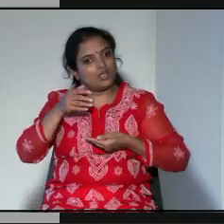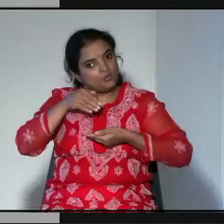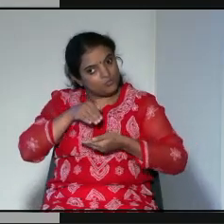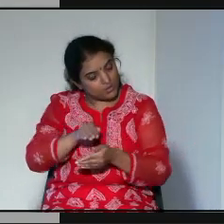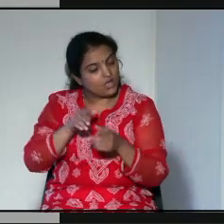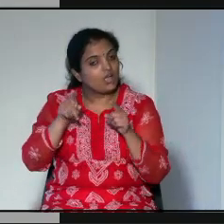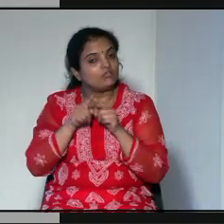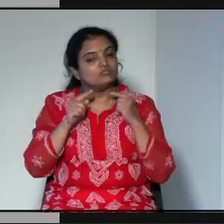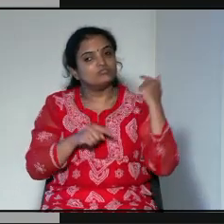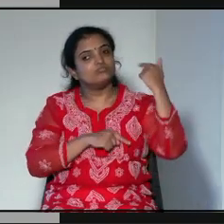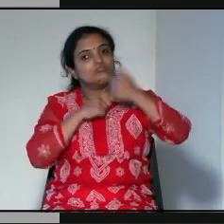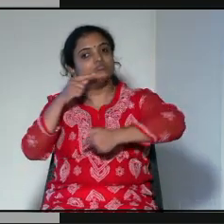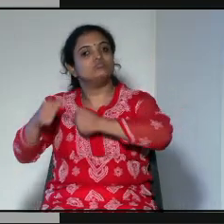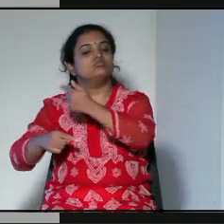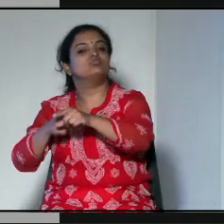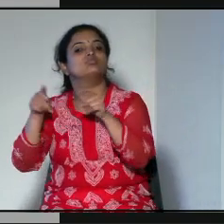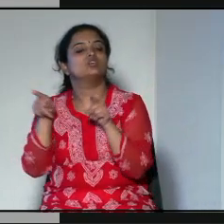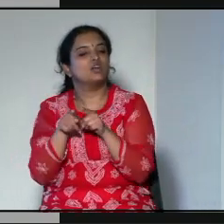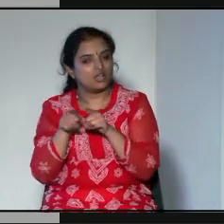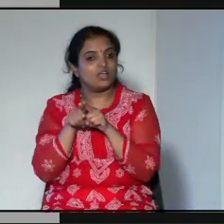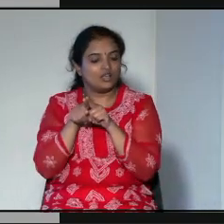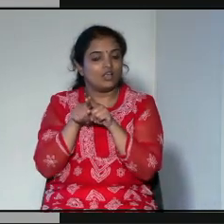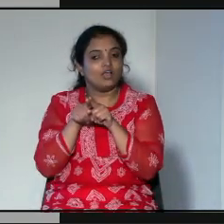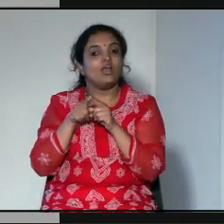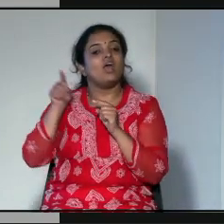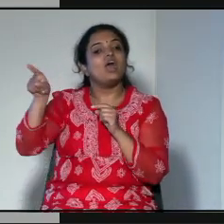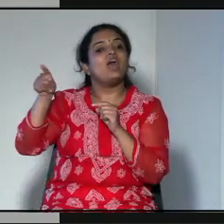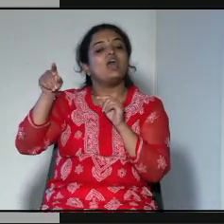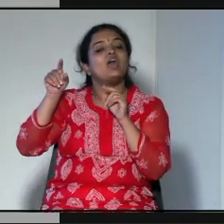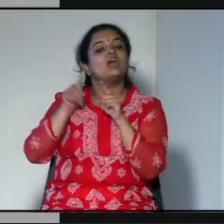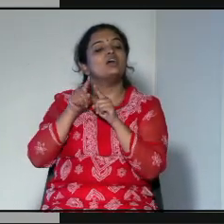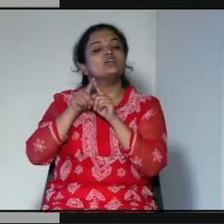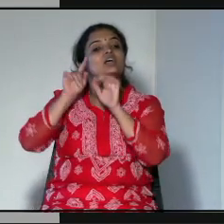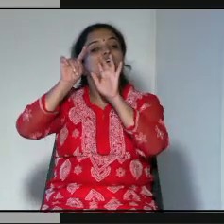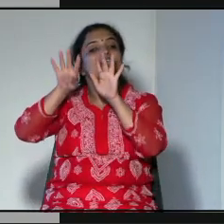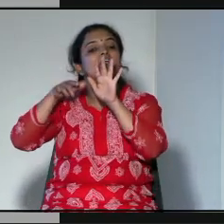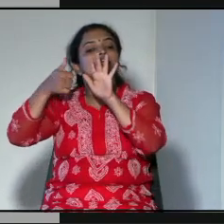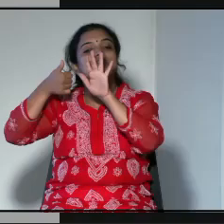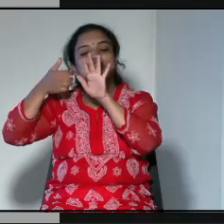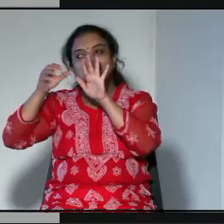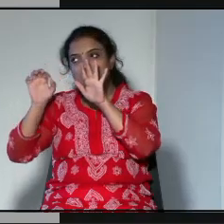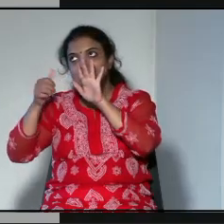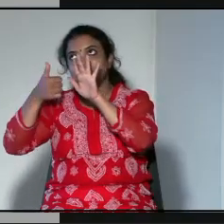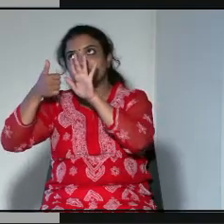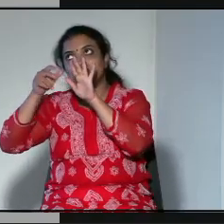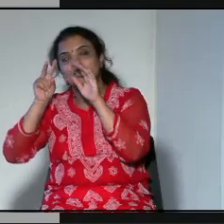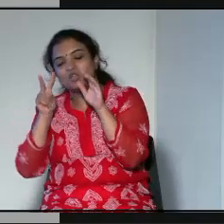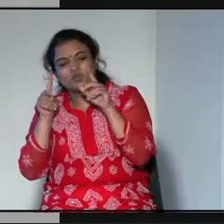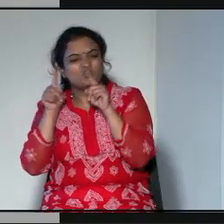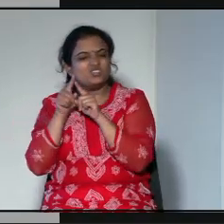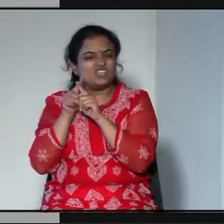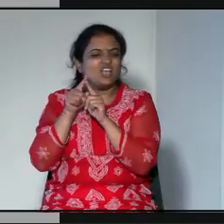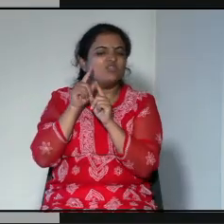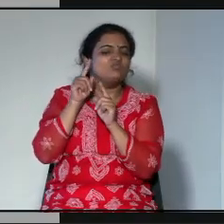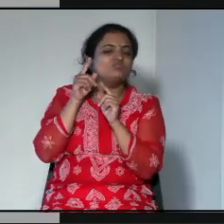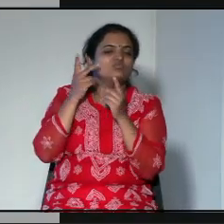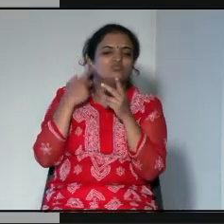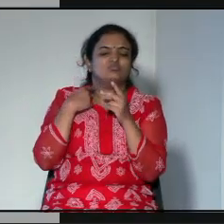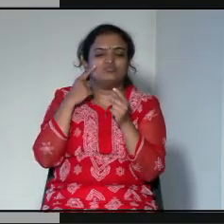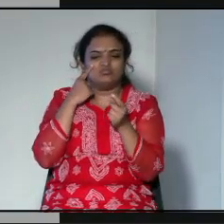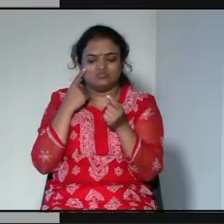and second longer sojourn at Bastar in 1960 and 62. There are vivid descriptions of a search for the temple